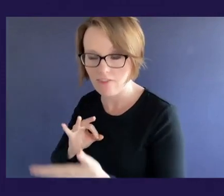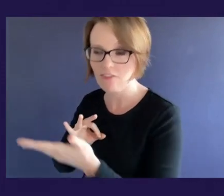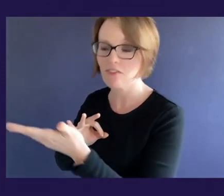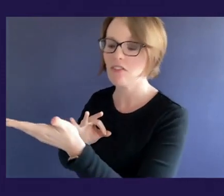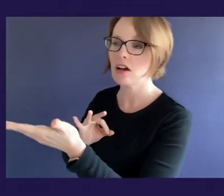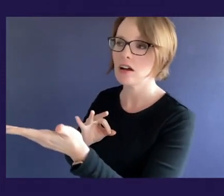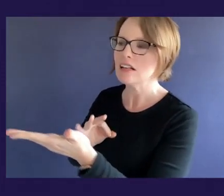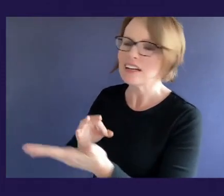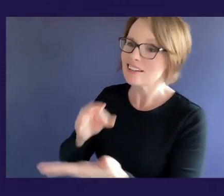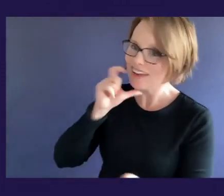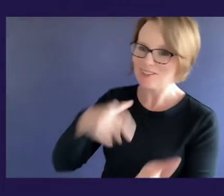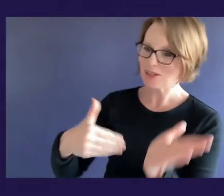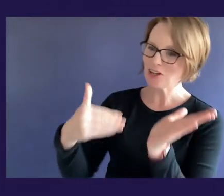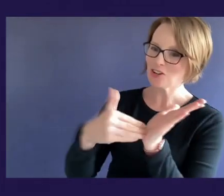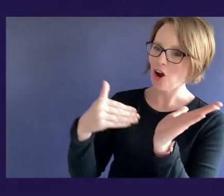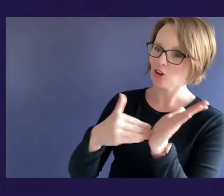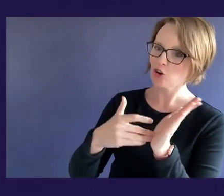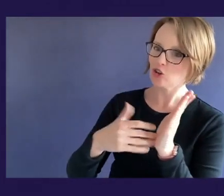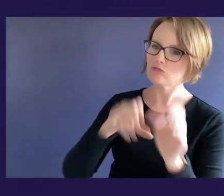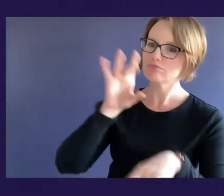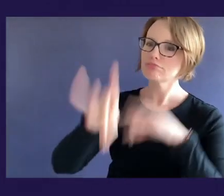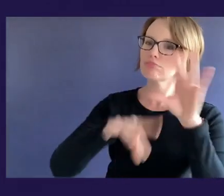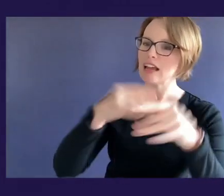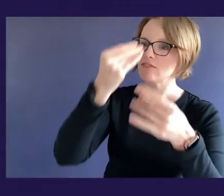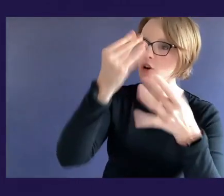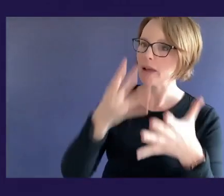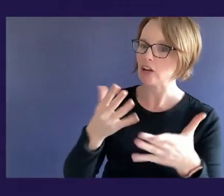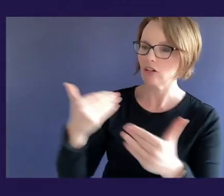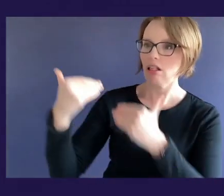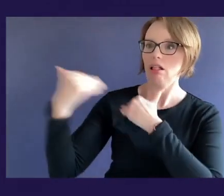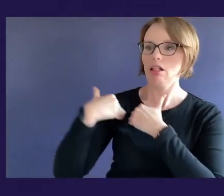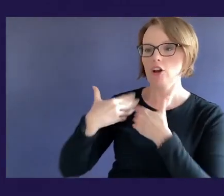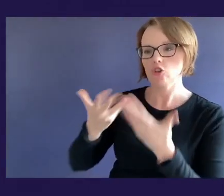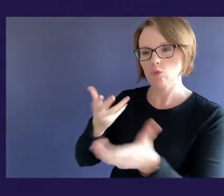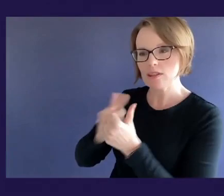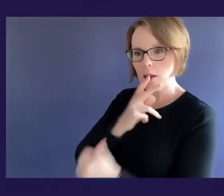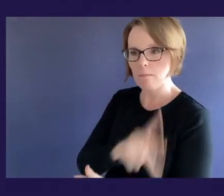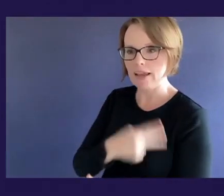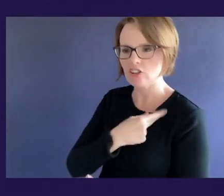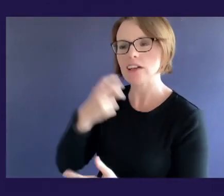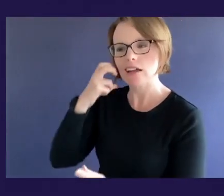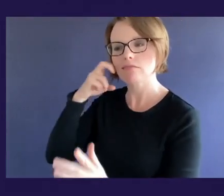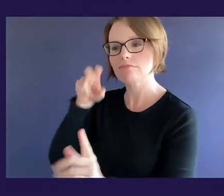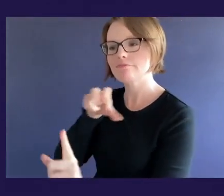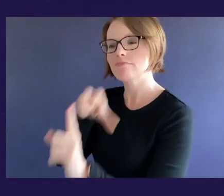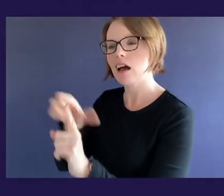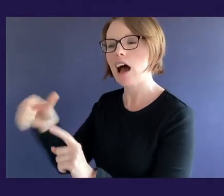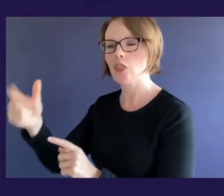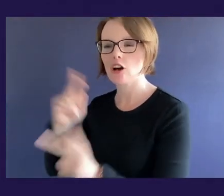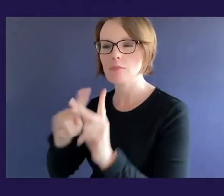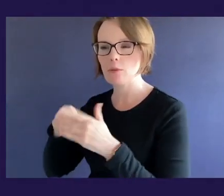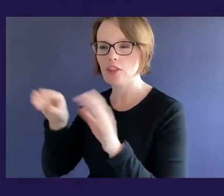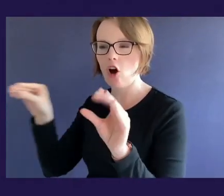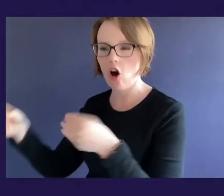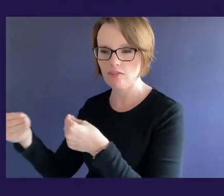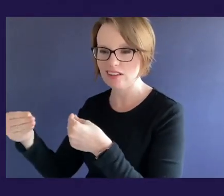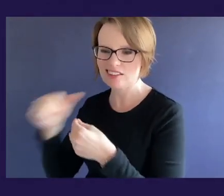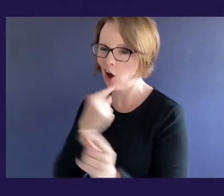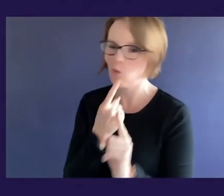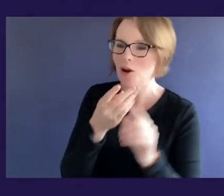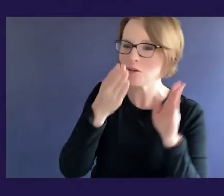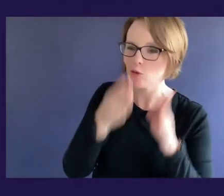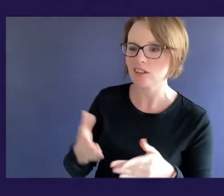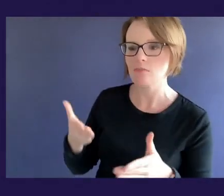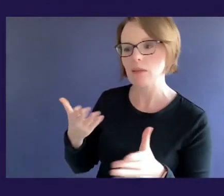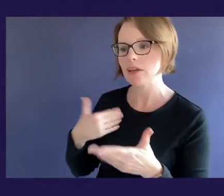be the physician necessarily. So I think it's really looking at training a cadre of people. And